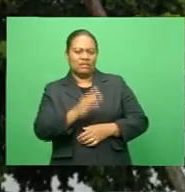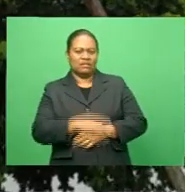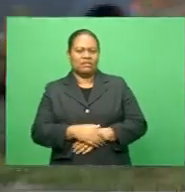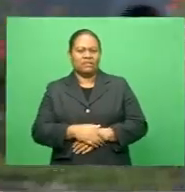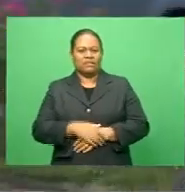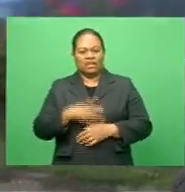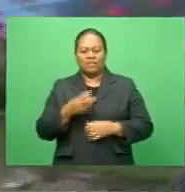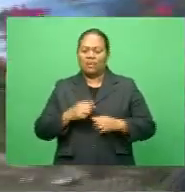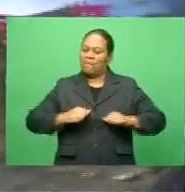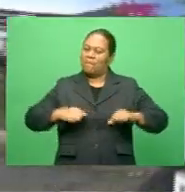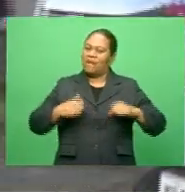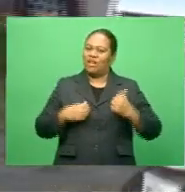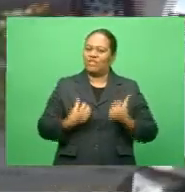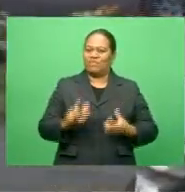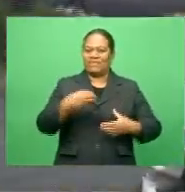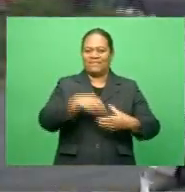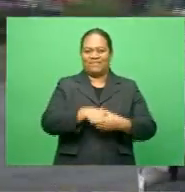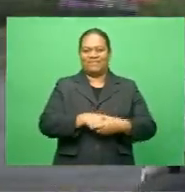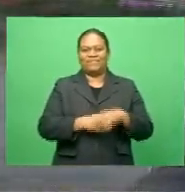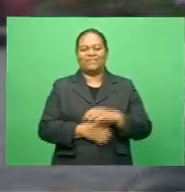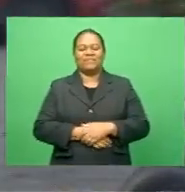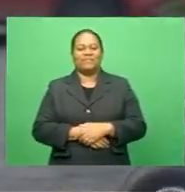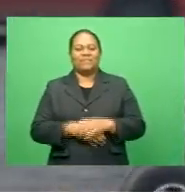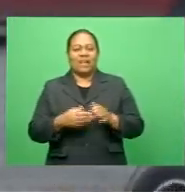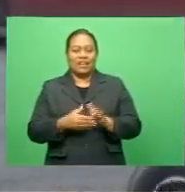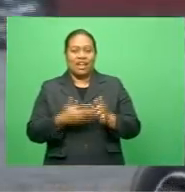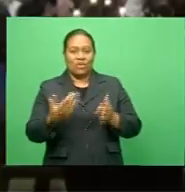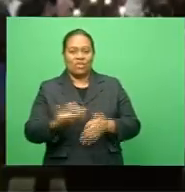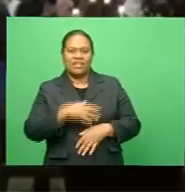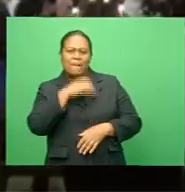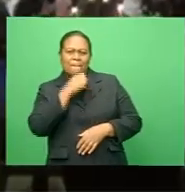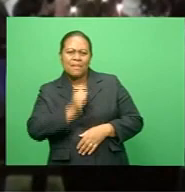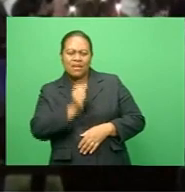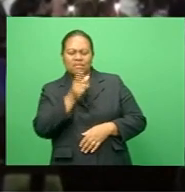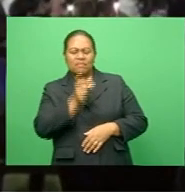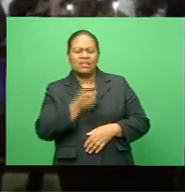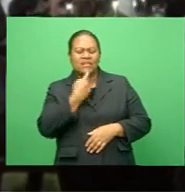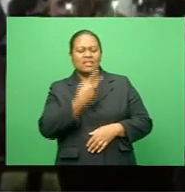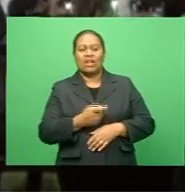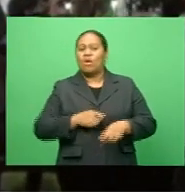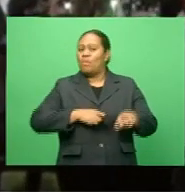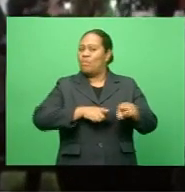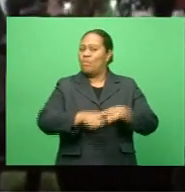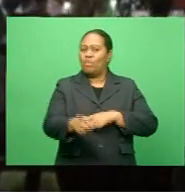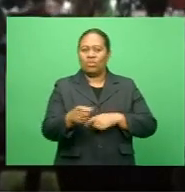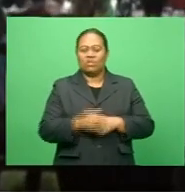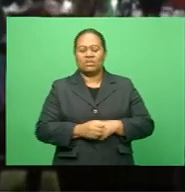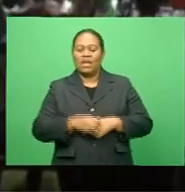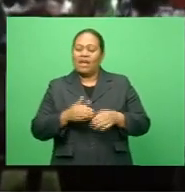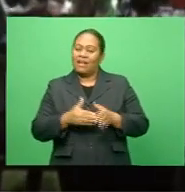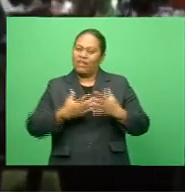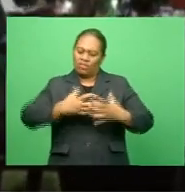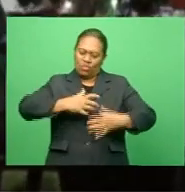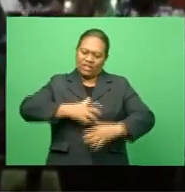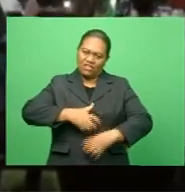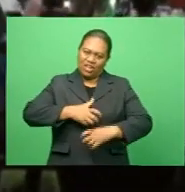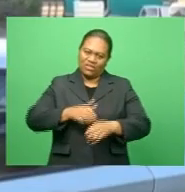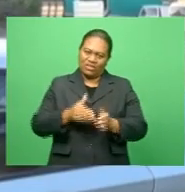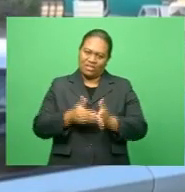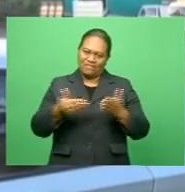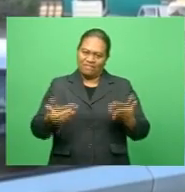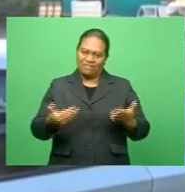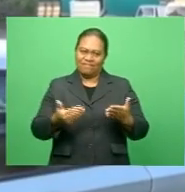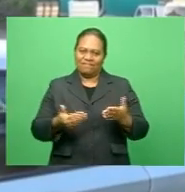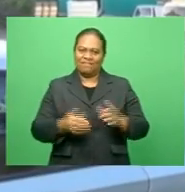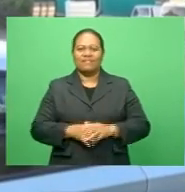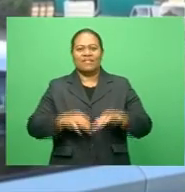be a part of. Staff Rami Sonivalu, who is working on reduced hours, says majority of them had to adjust to the current situation. And